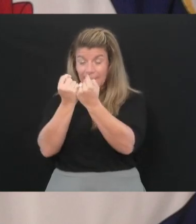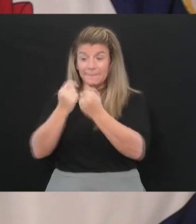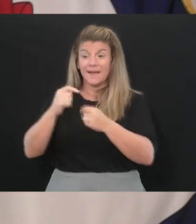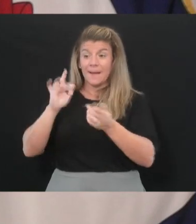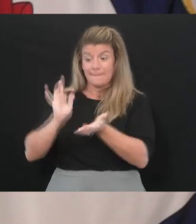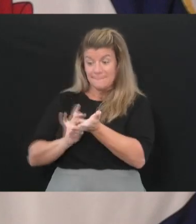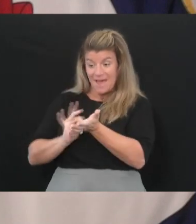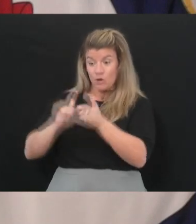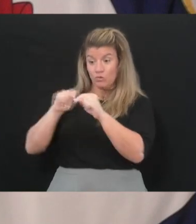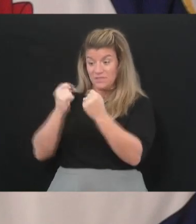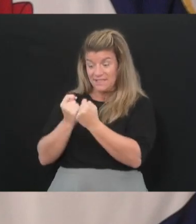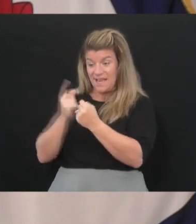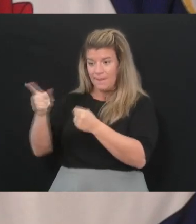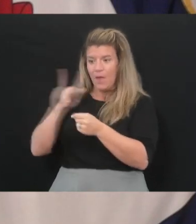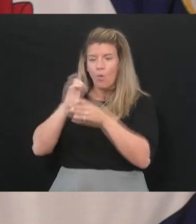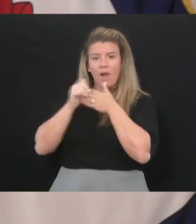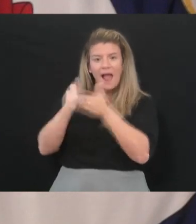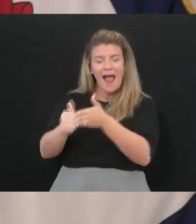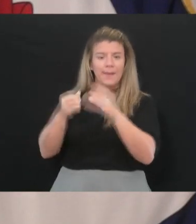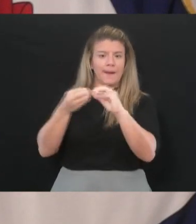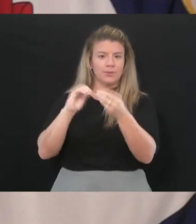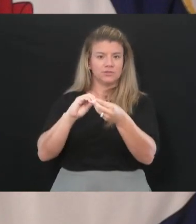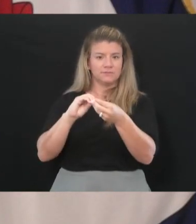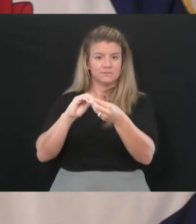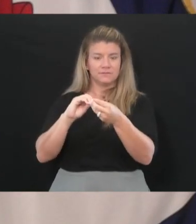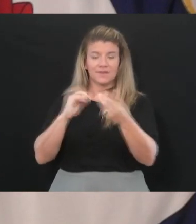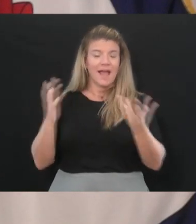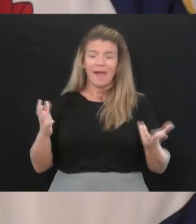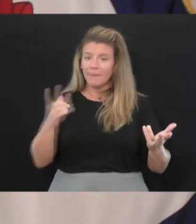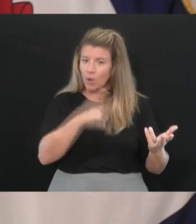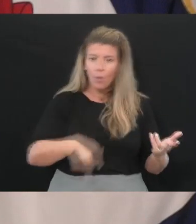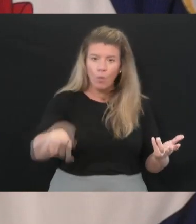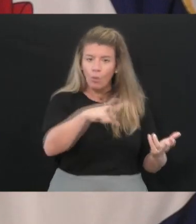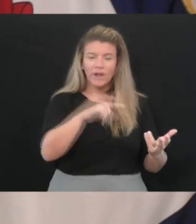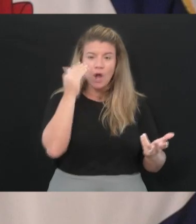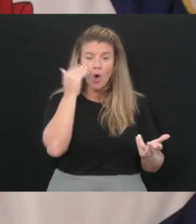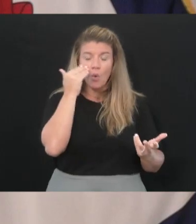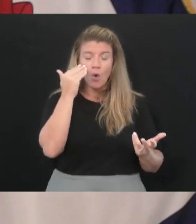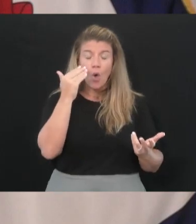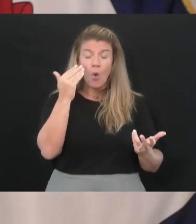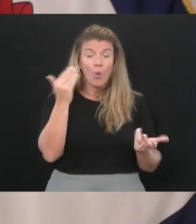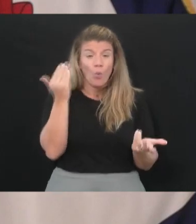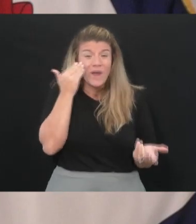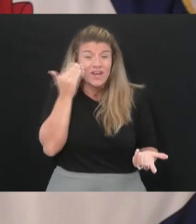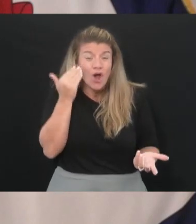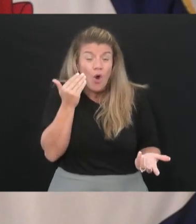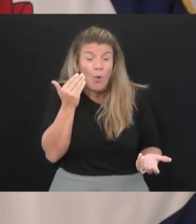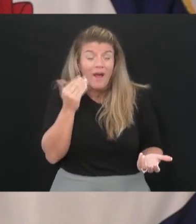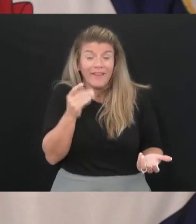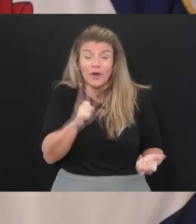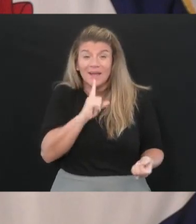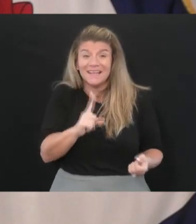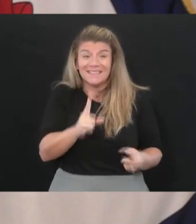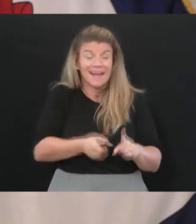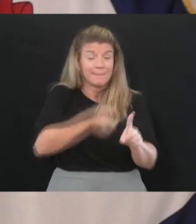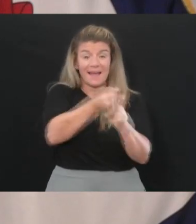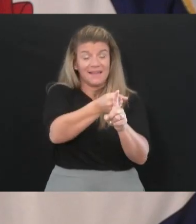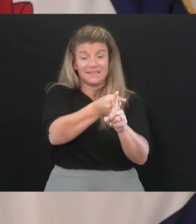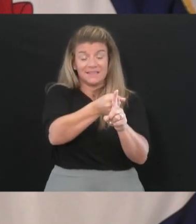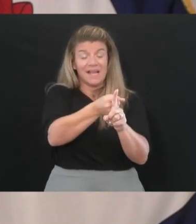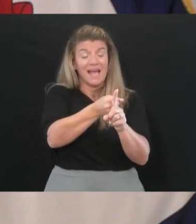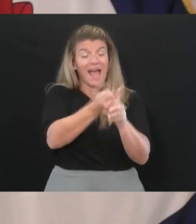numbers. You know, Kenny, we all know there is an impact, a